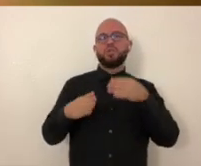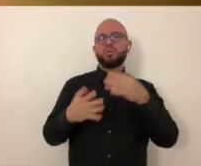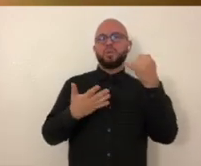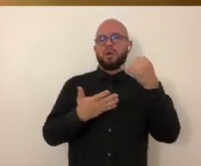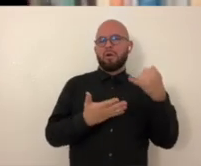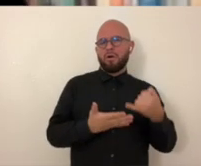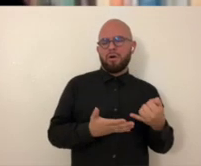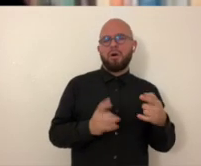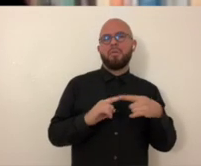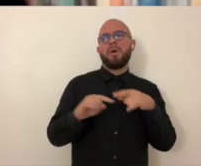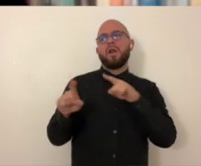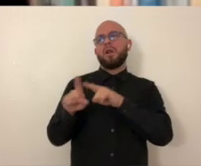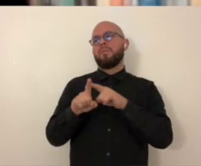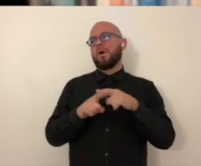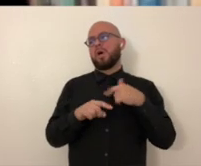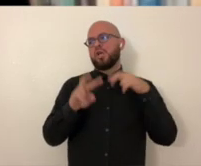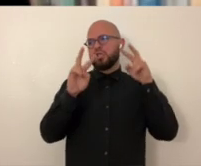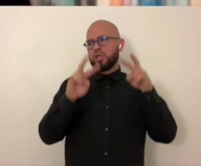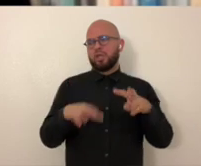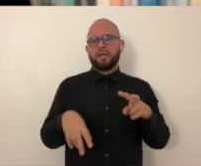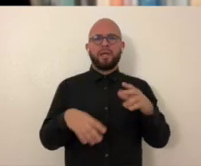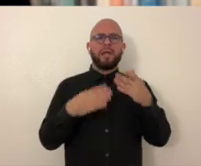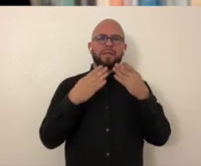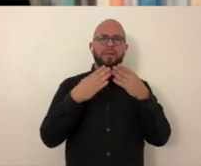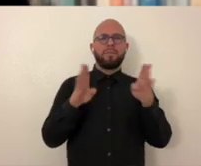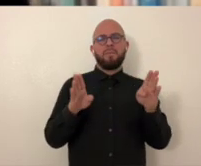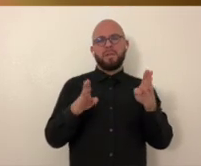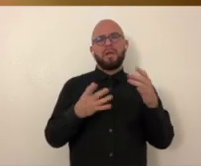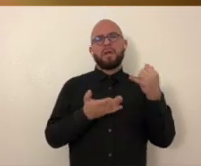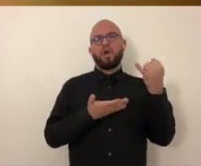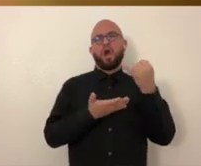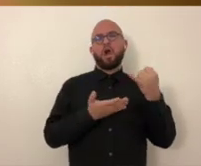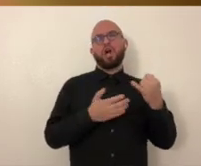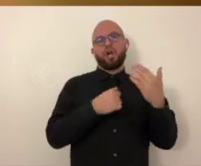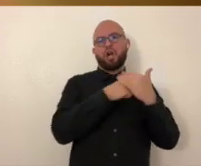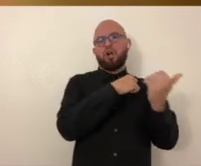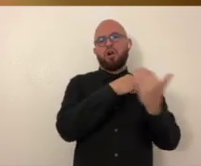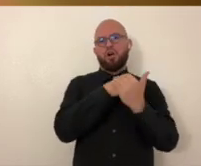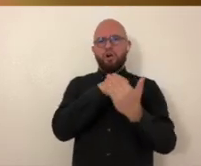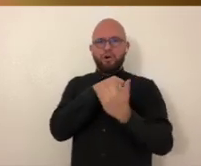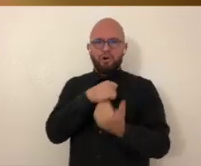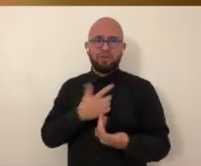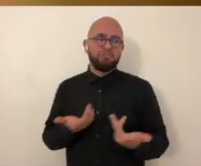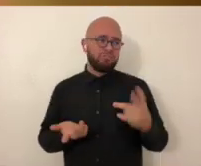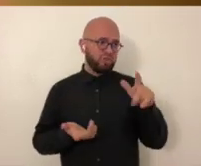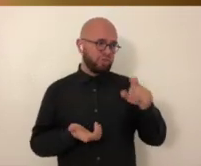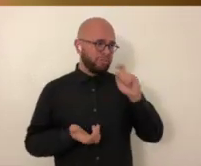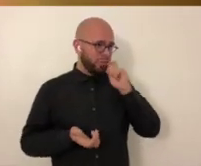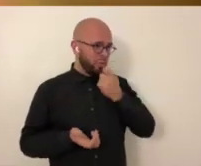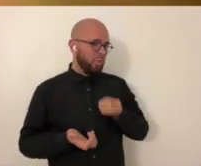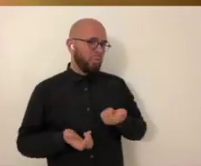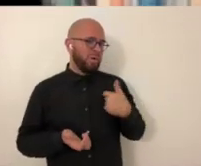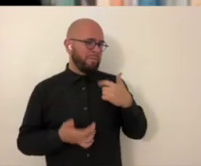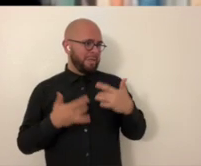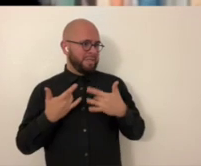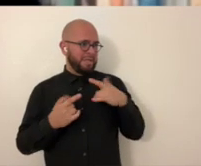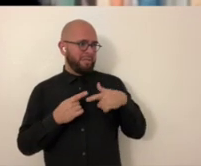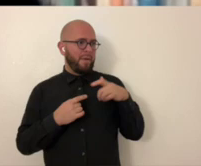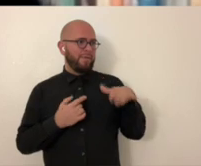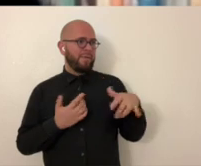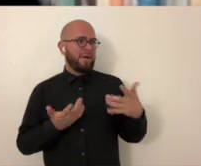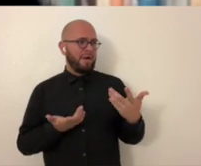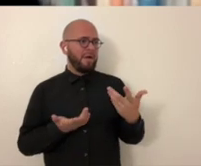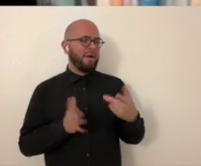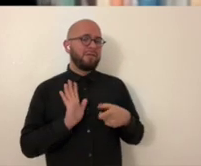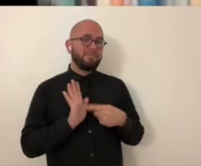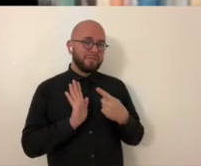stuff. Is it like a street art thing? But I'm also looking at like the public art calls. That should be really